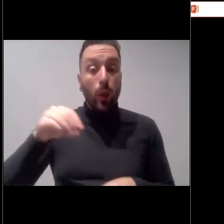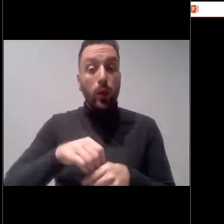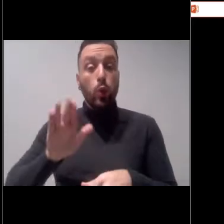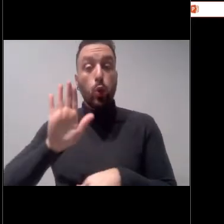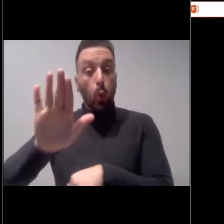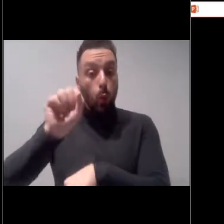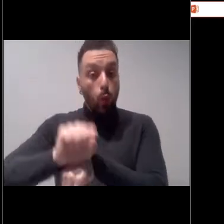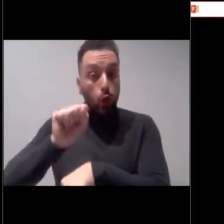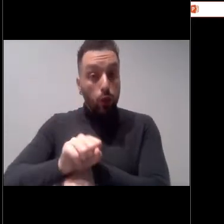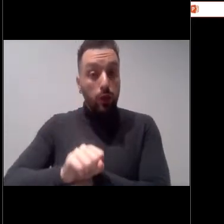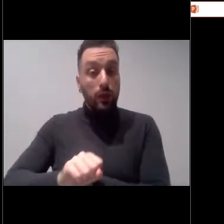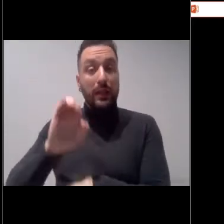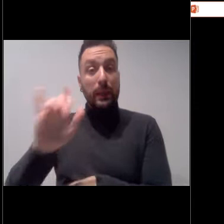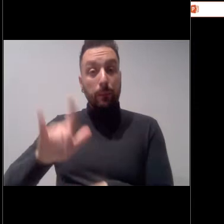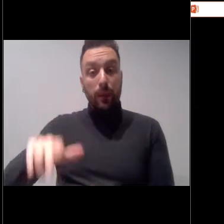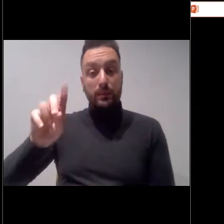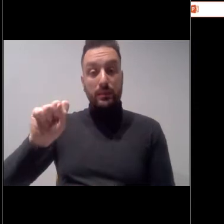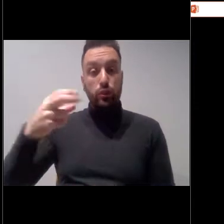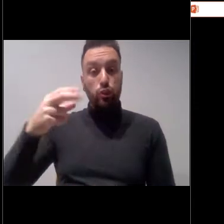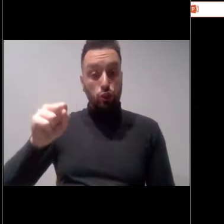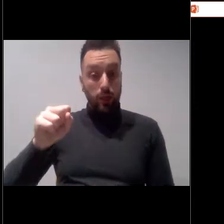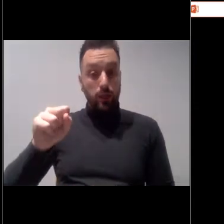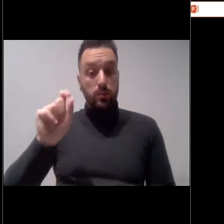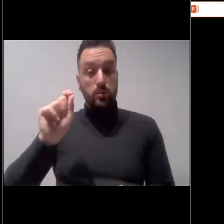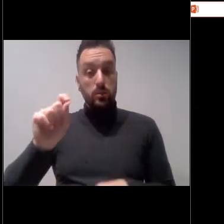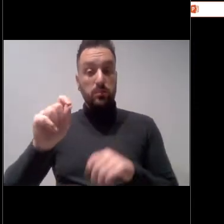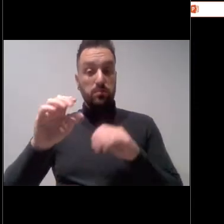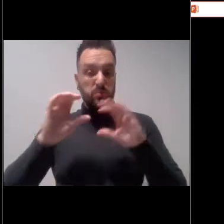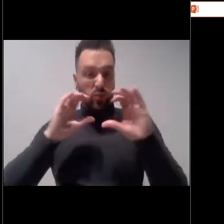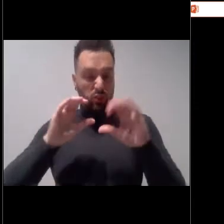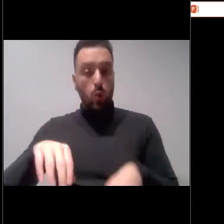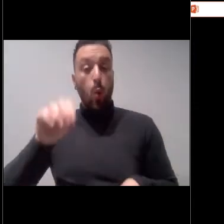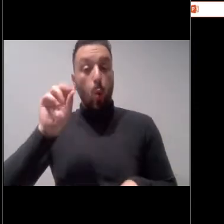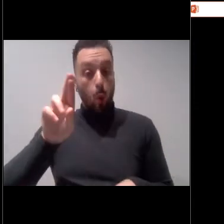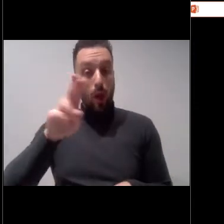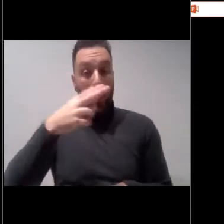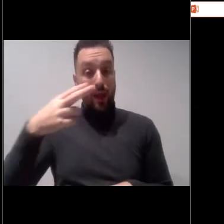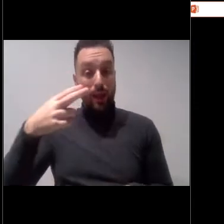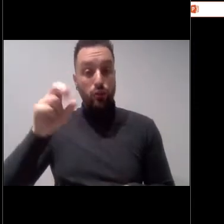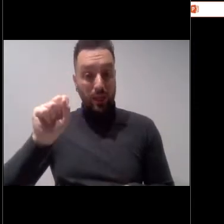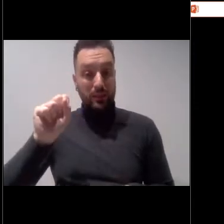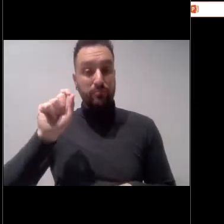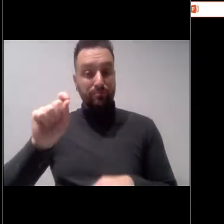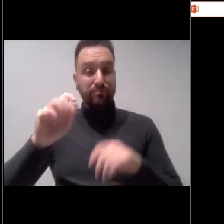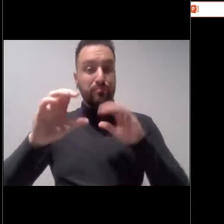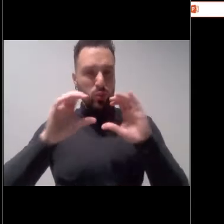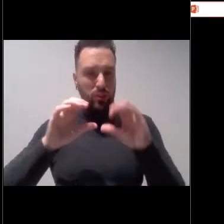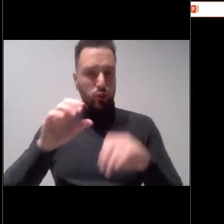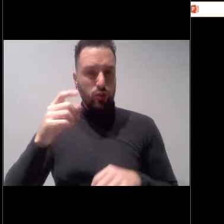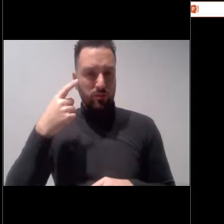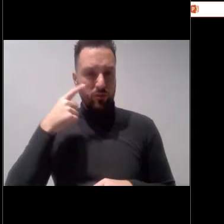want to email DSHS Communications for the DSHS logo or HHS Communications for the HHSC